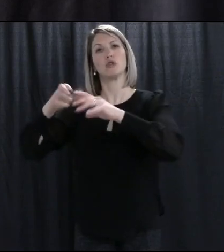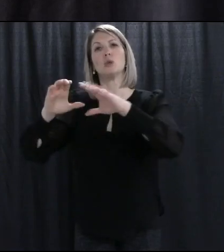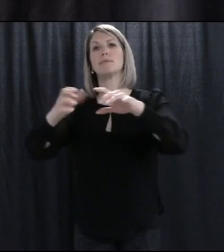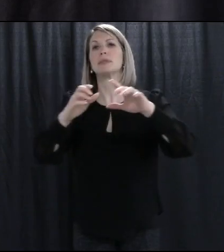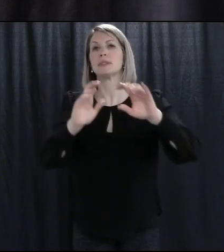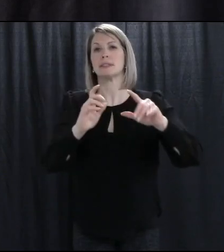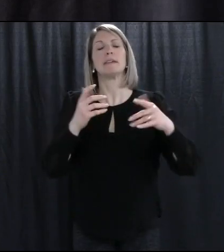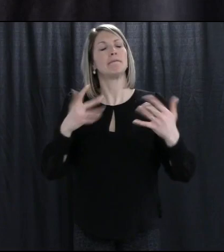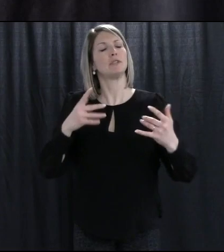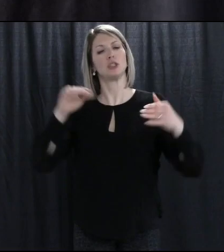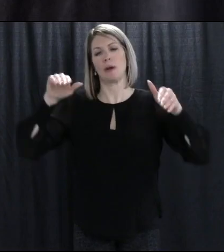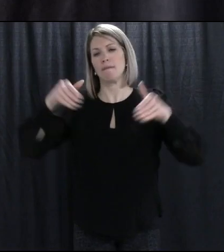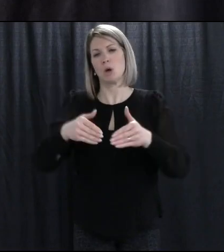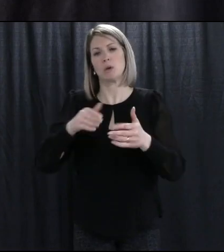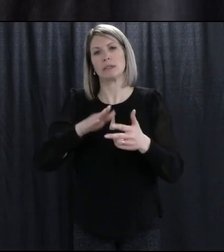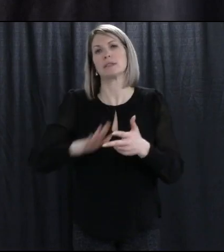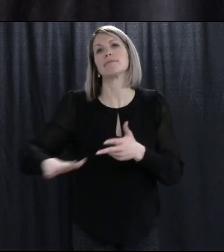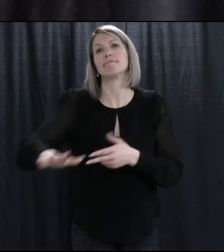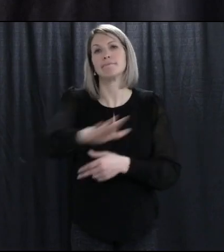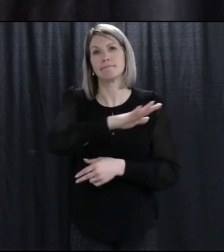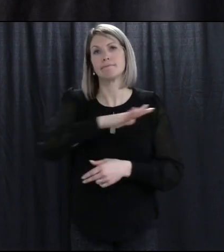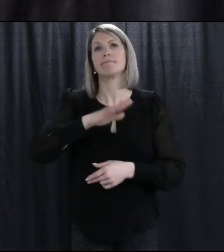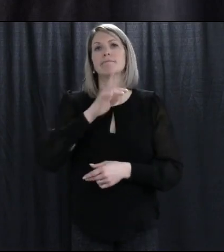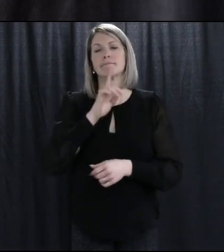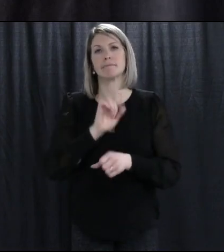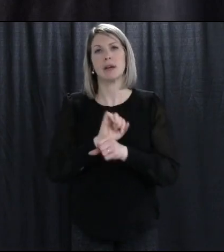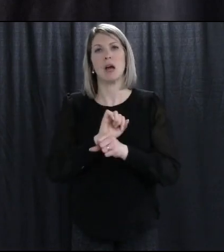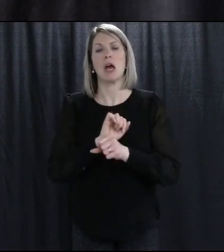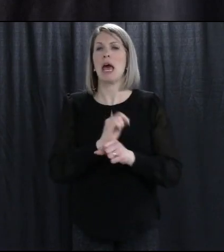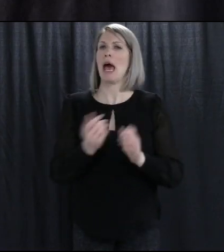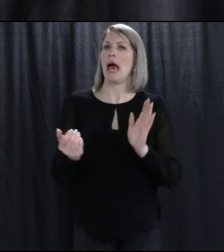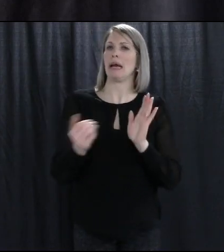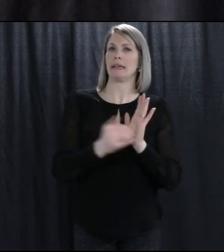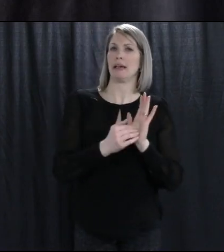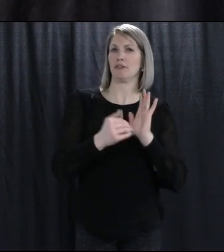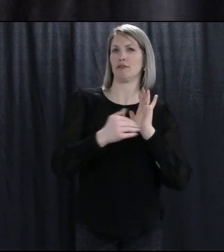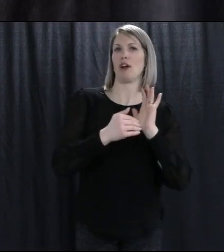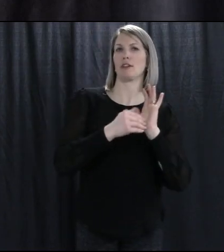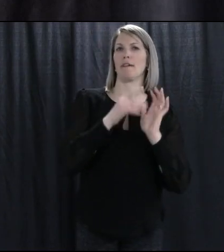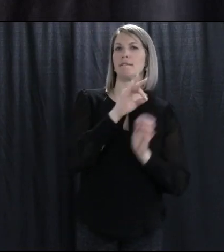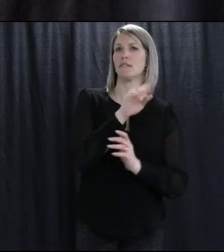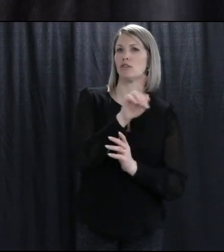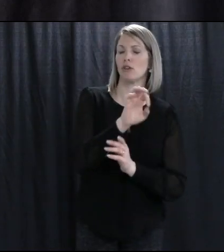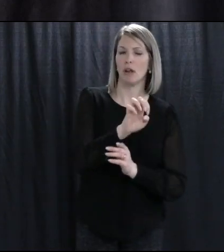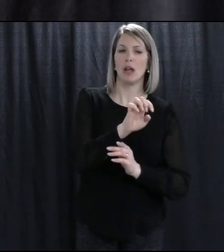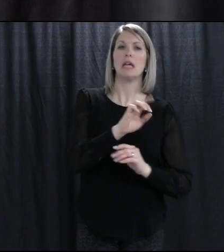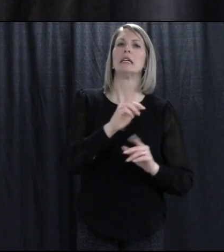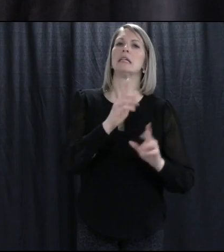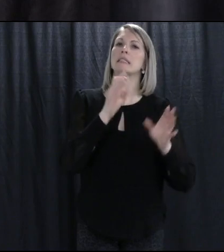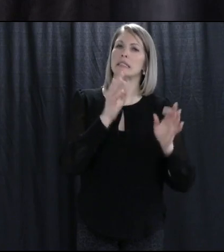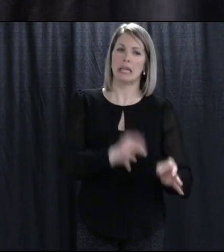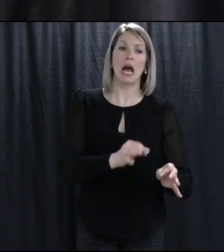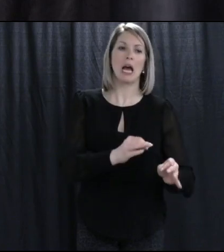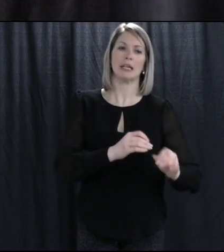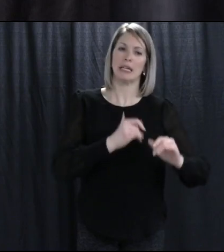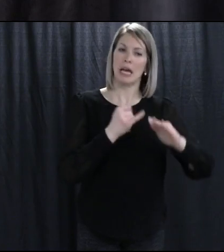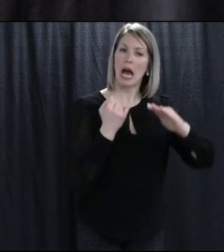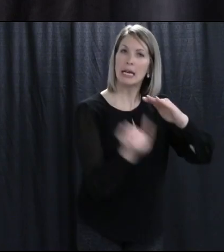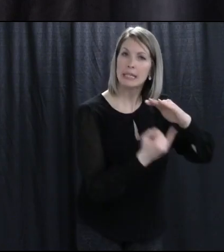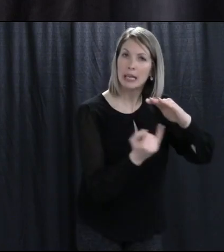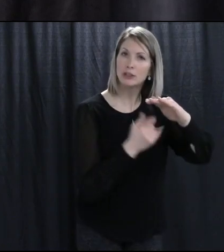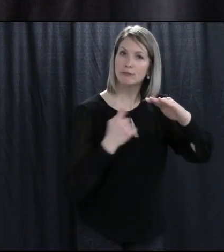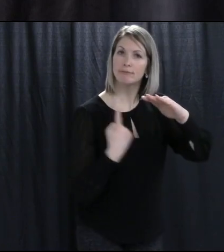has emphasized, focused on containment, identification, and tracking. Those are the